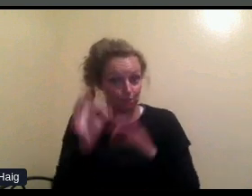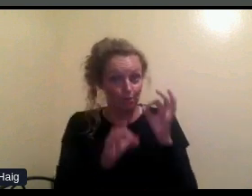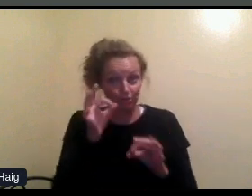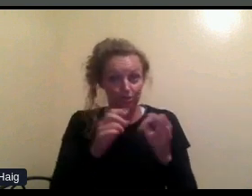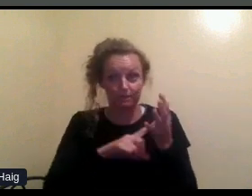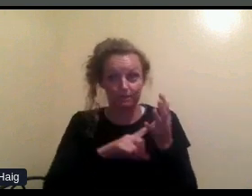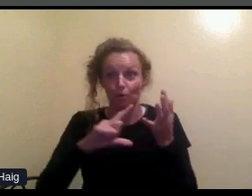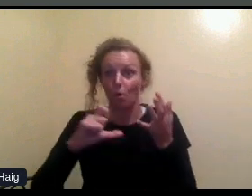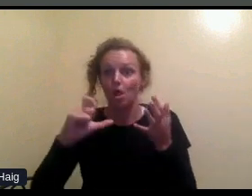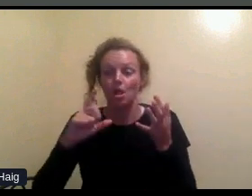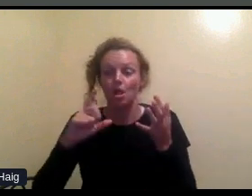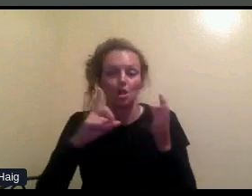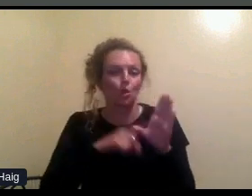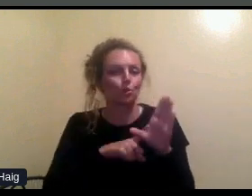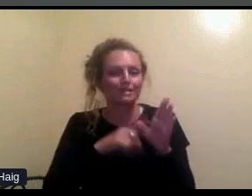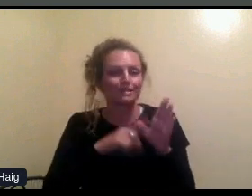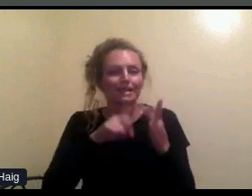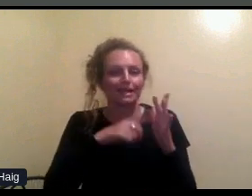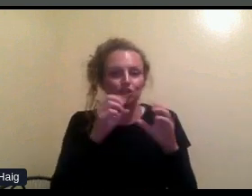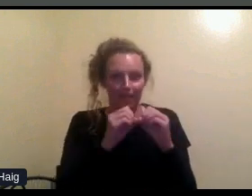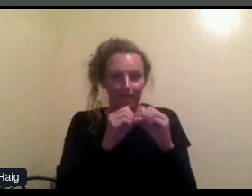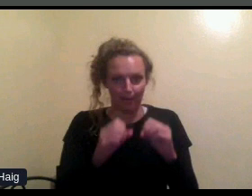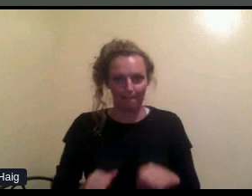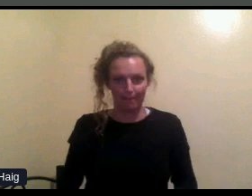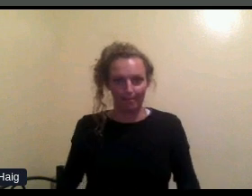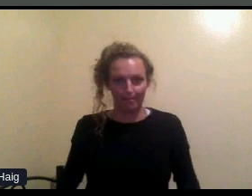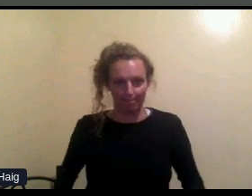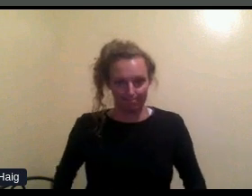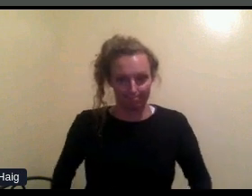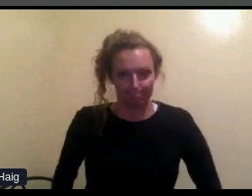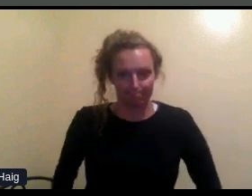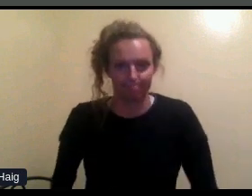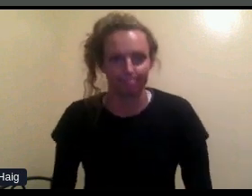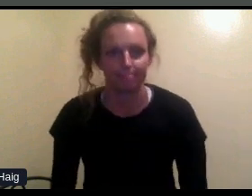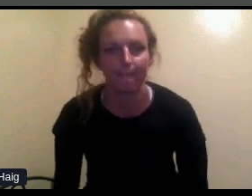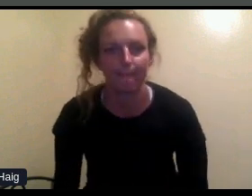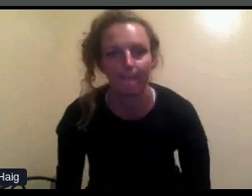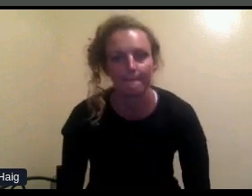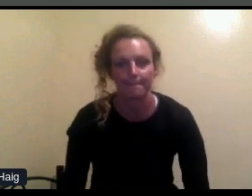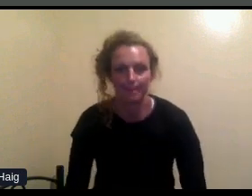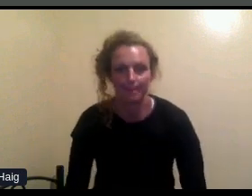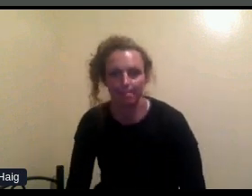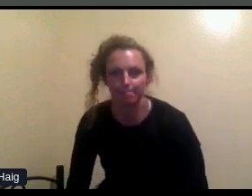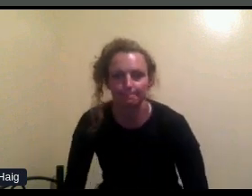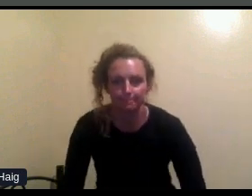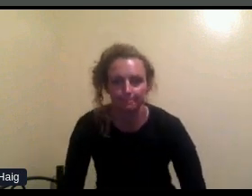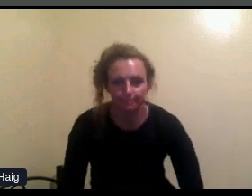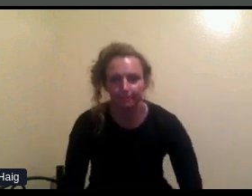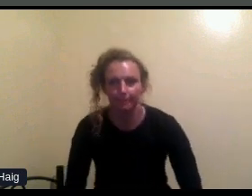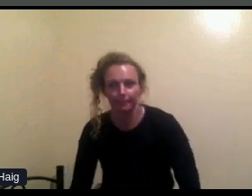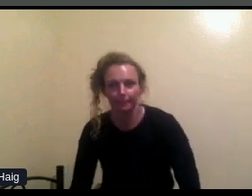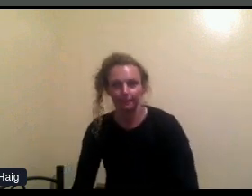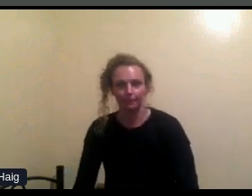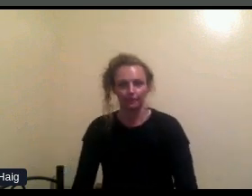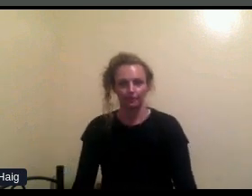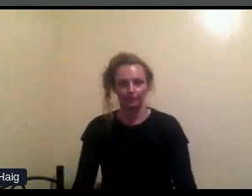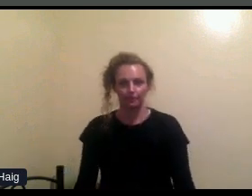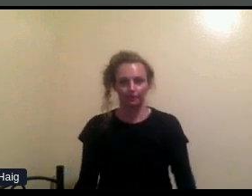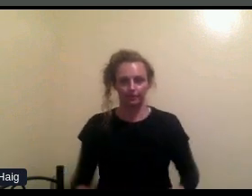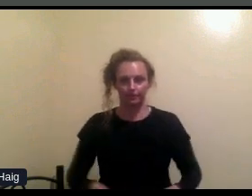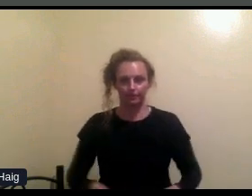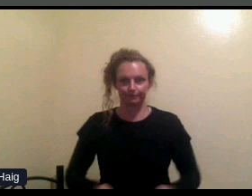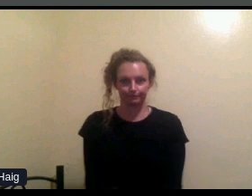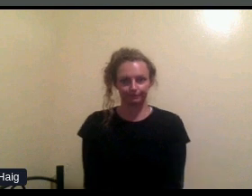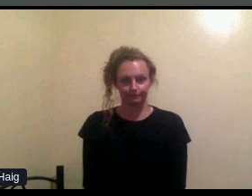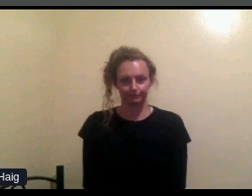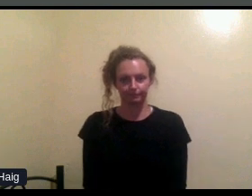me to ask a couple of questions. Yeah, of course, please do, Mark. I mean, it seems so impactful, the report, and I have to fess up that I haven't looked at the report before the